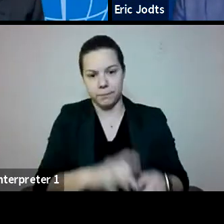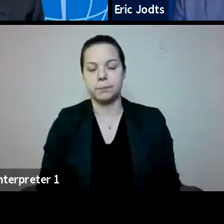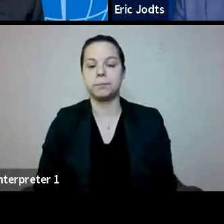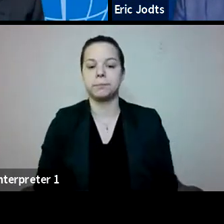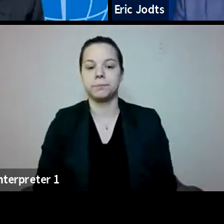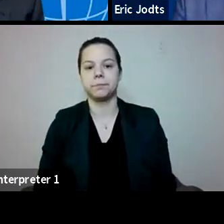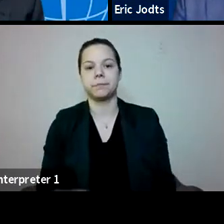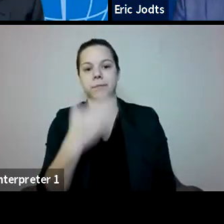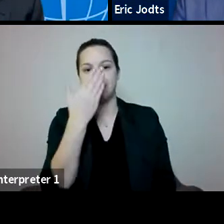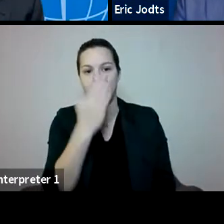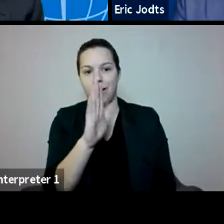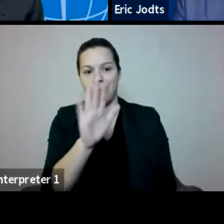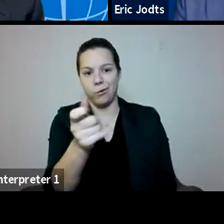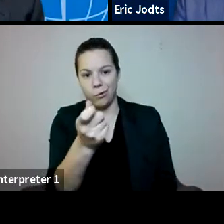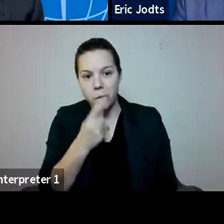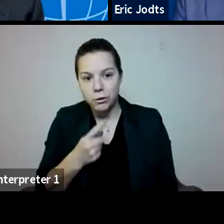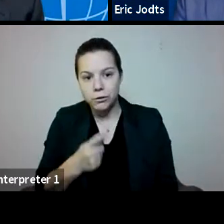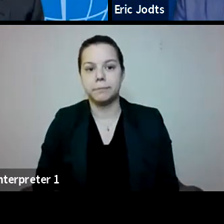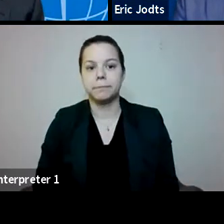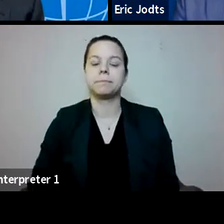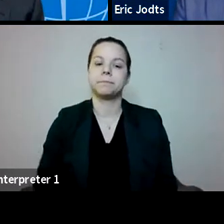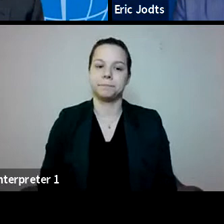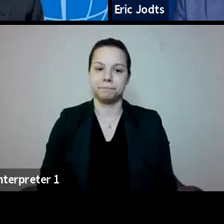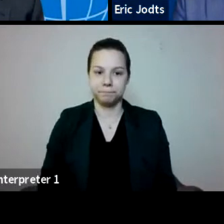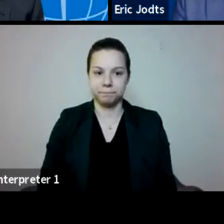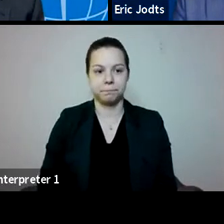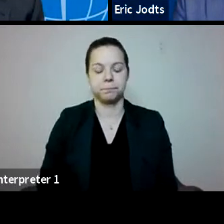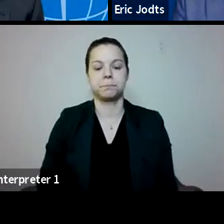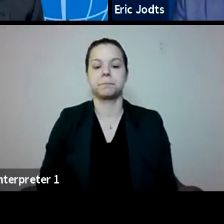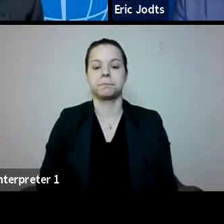So thank you for that question.